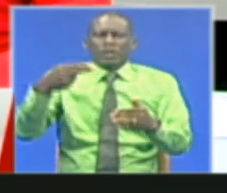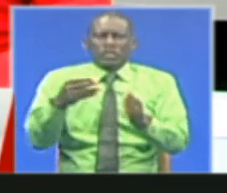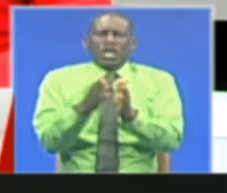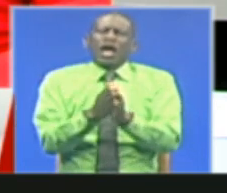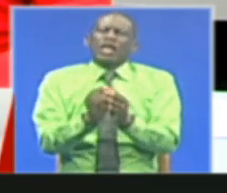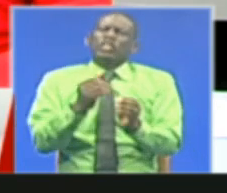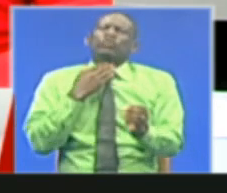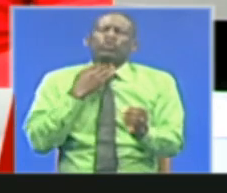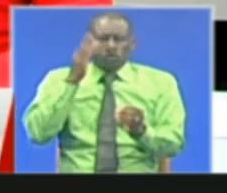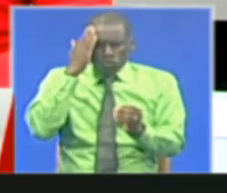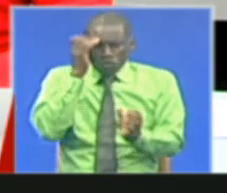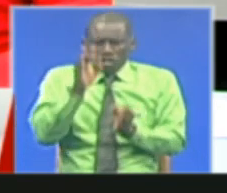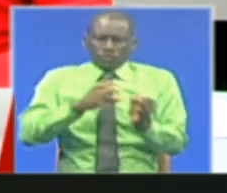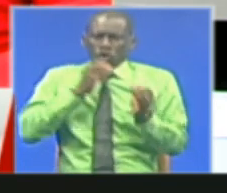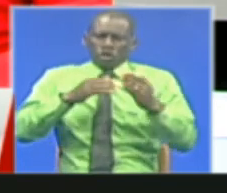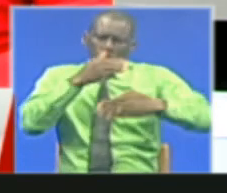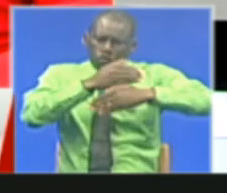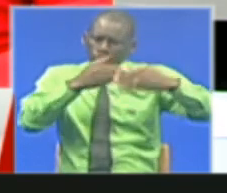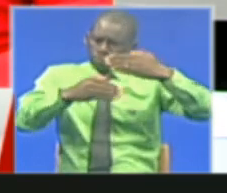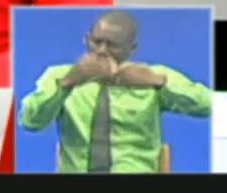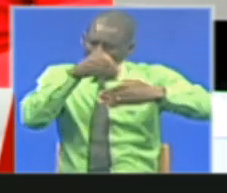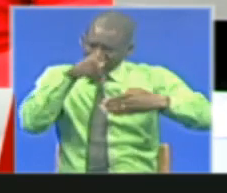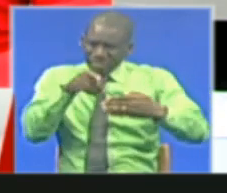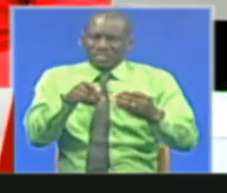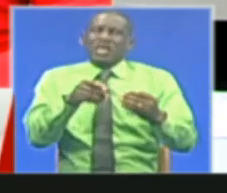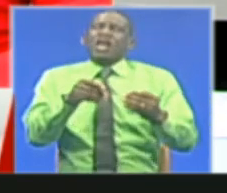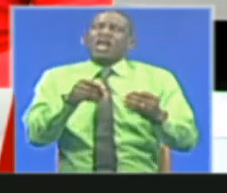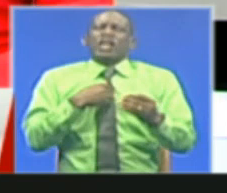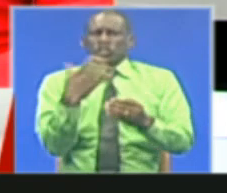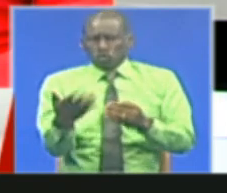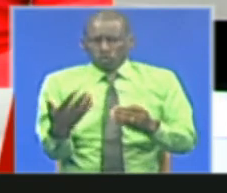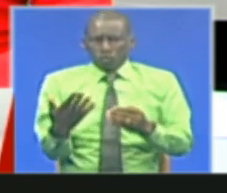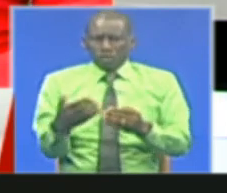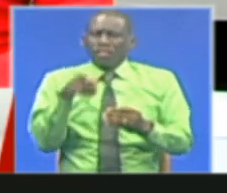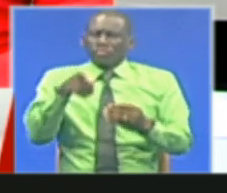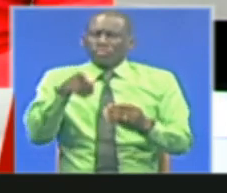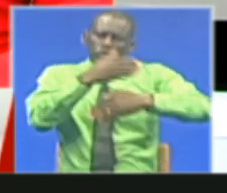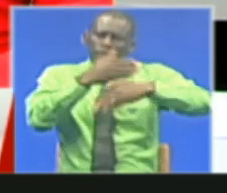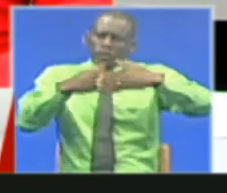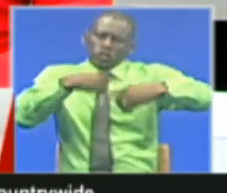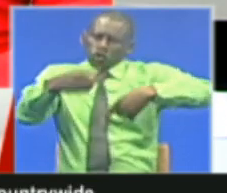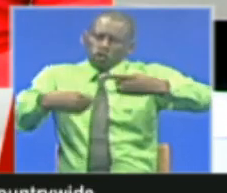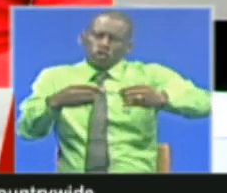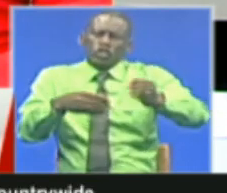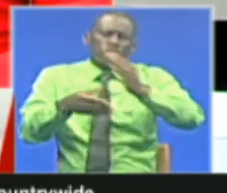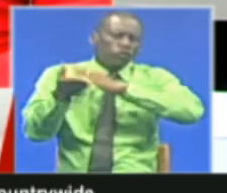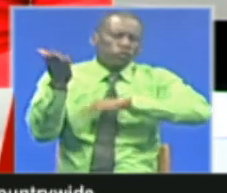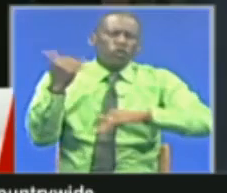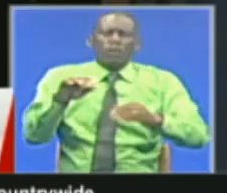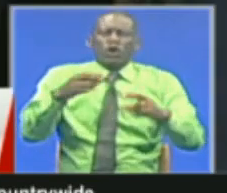relevant permits to do so. The construction is ongoing at what was Dolphin Hotel. NTV's Lailla Mohammed with